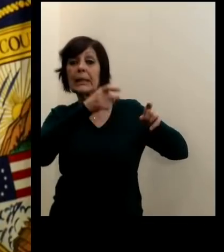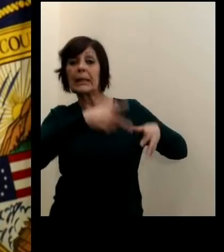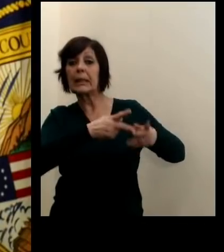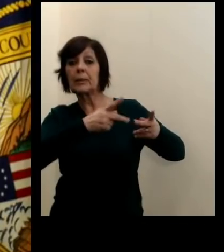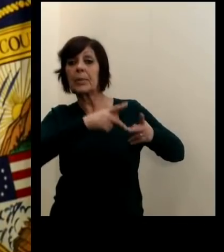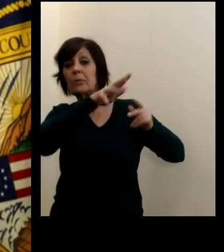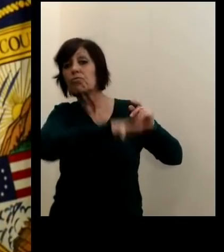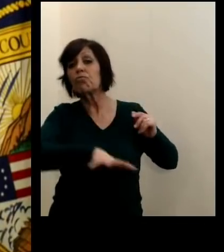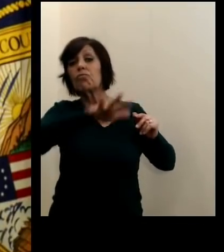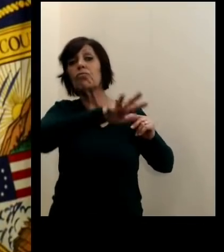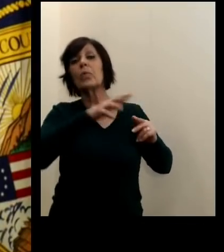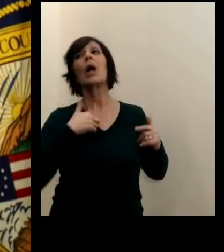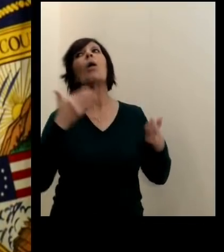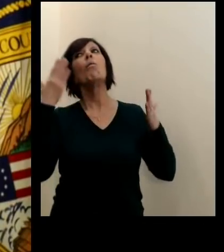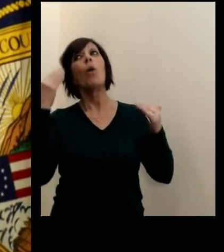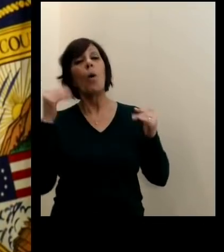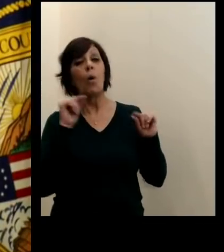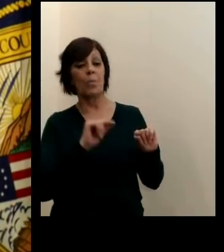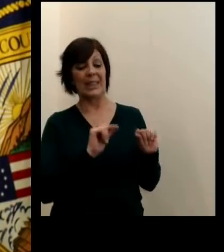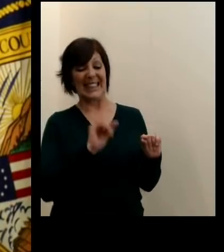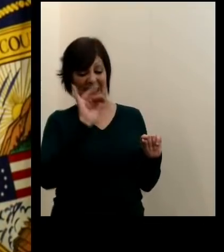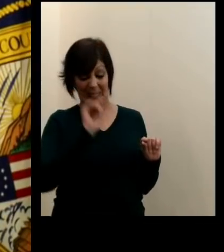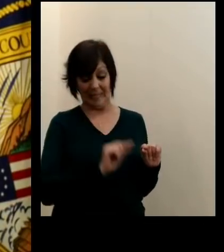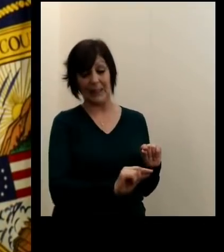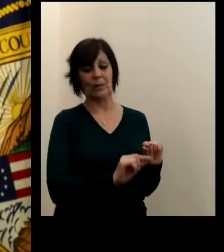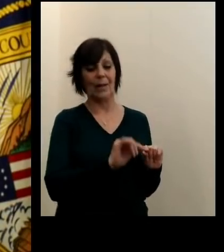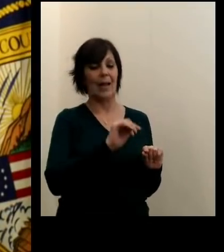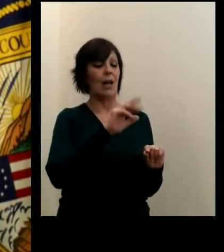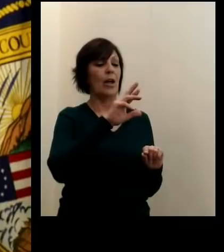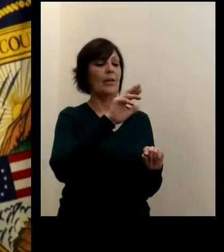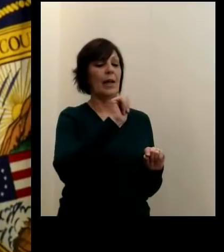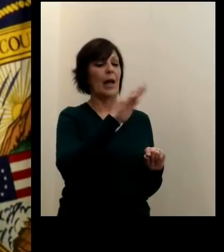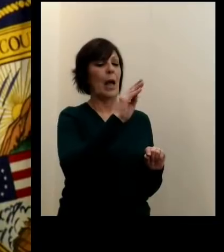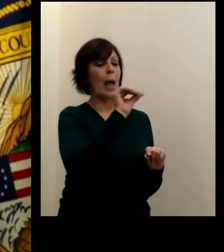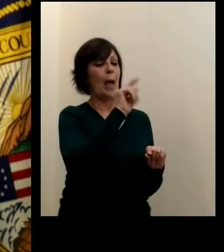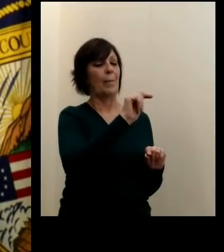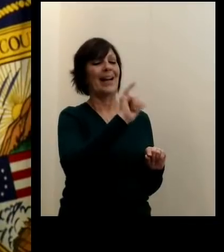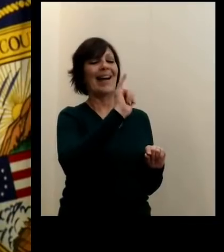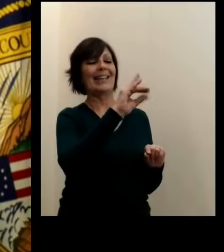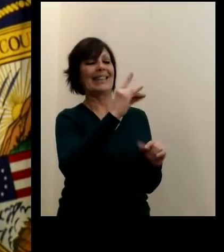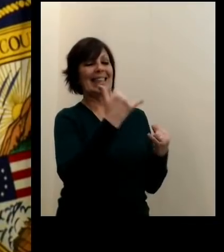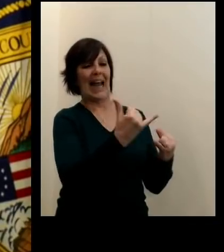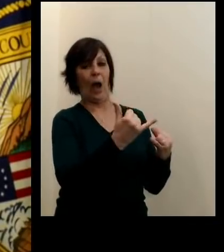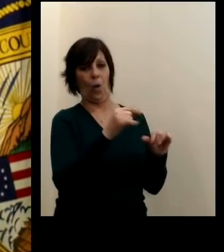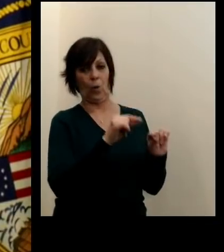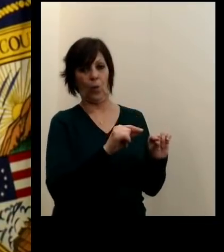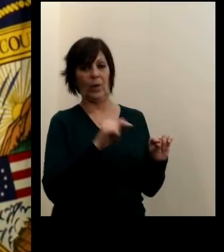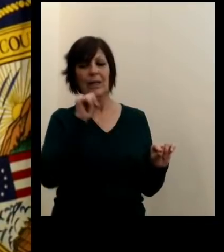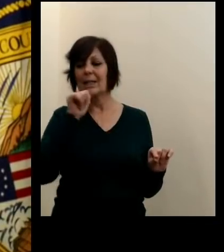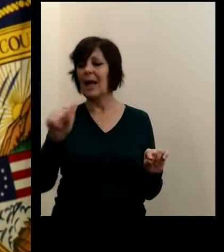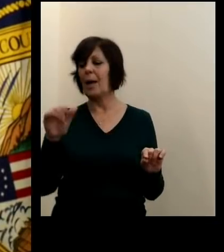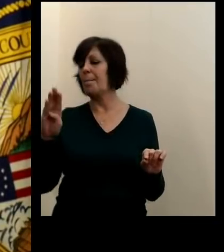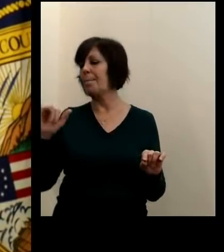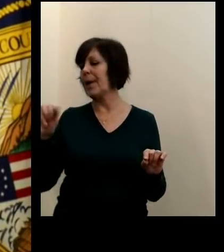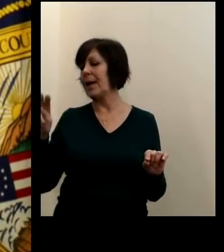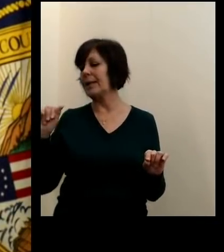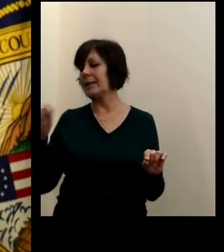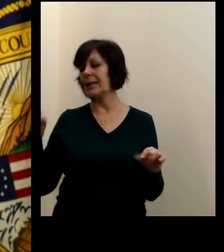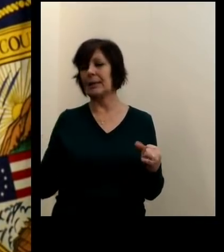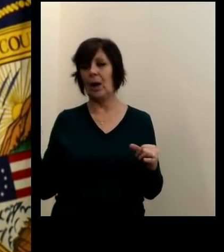New York State, I'm hopeful that it actually is the Abbott ID Now test that is primarily used, not the Binax Now test.